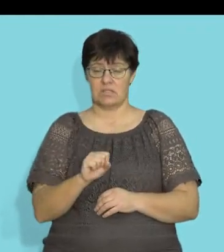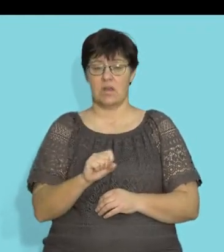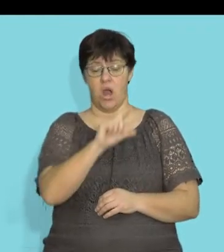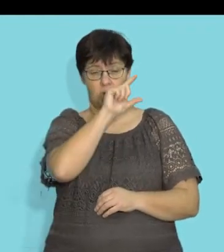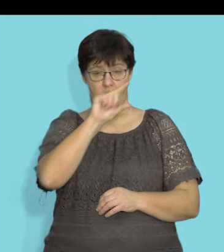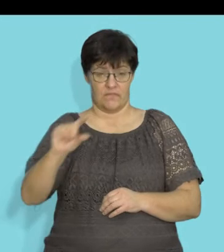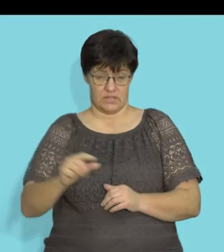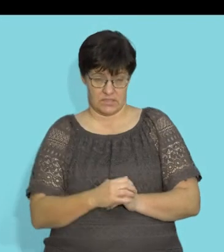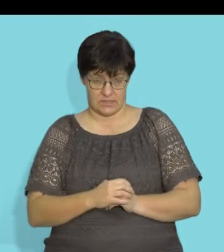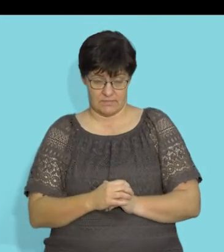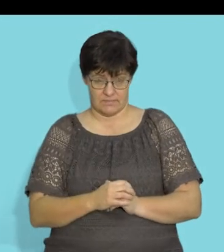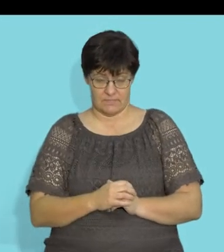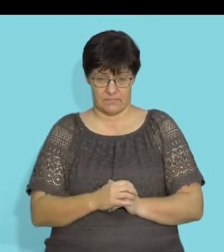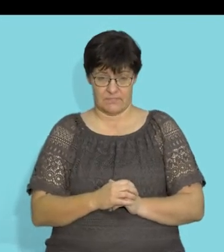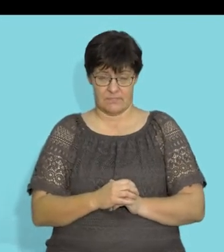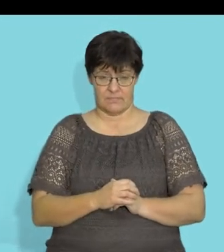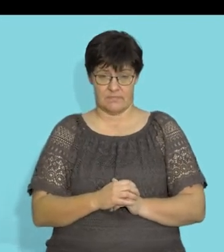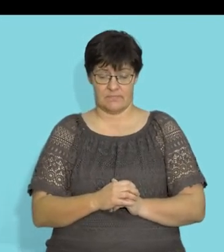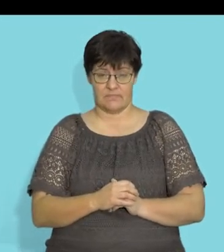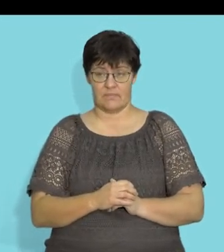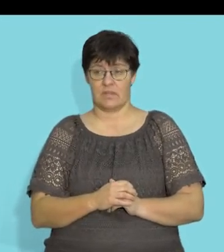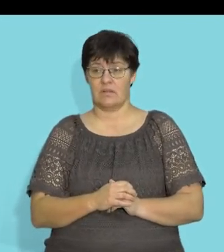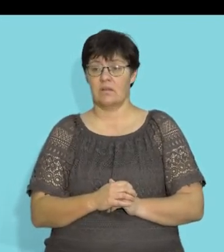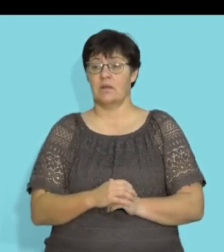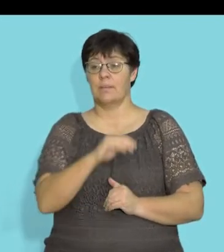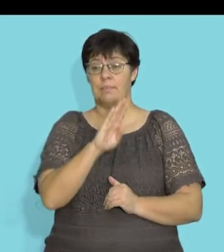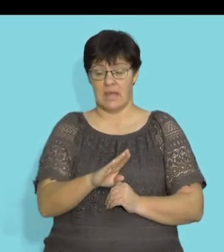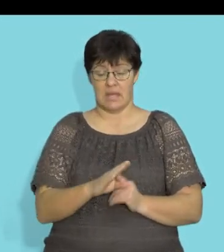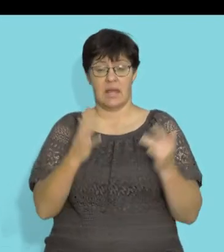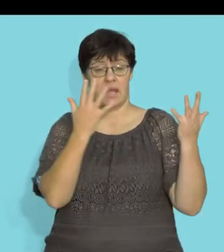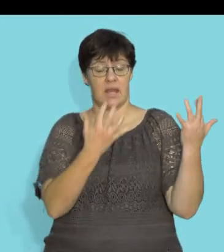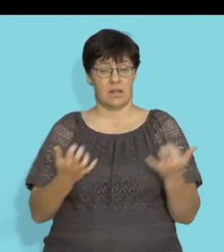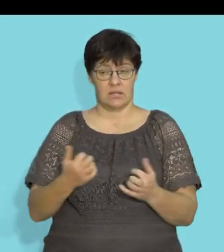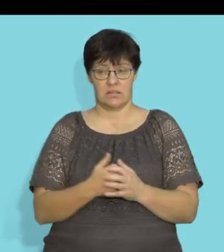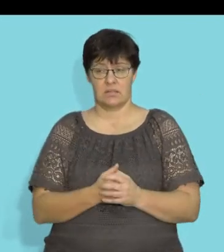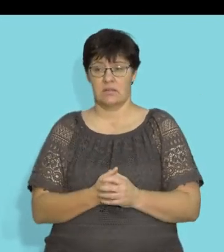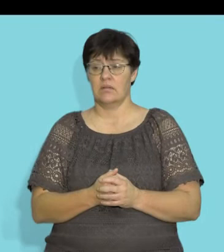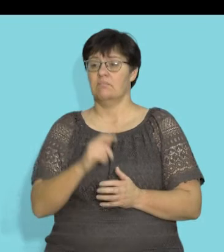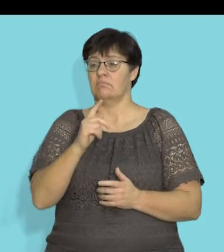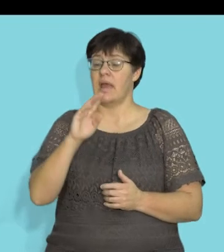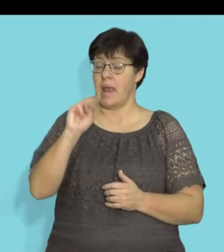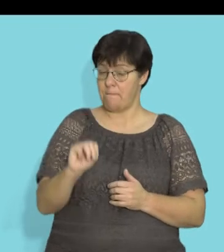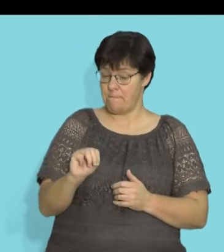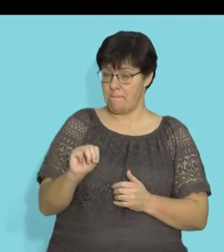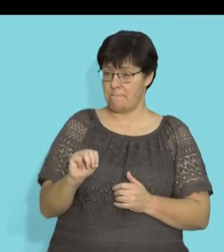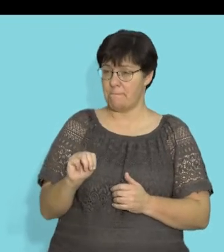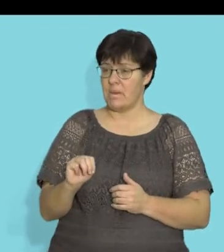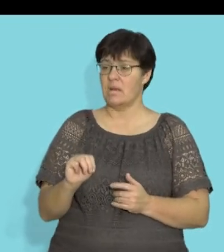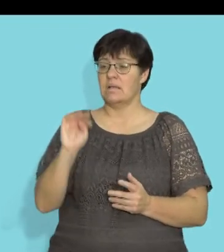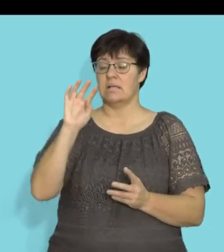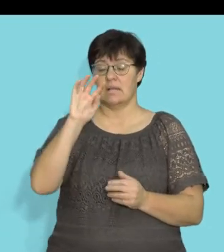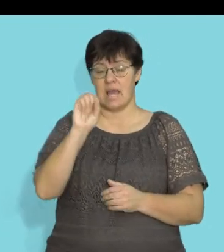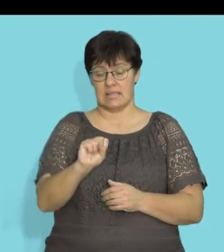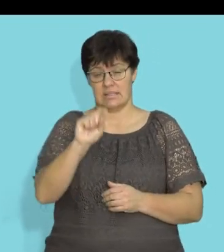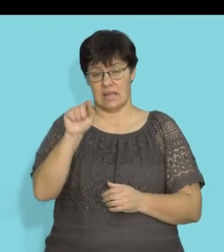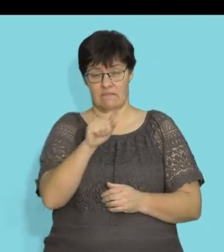series convergent. B is asking me to calculate in terms of m the